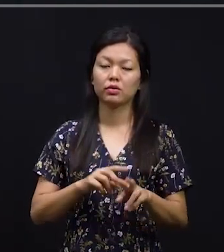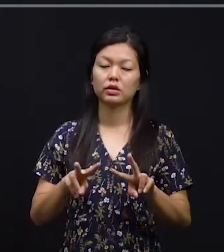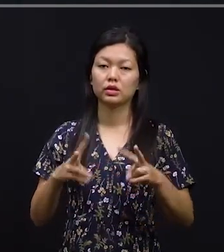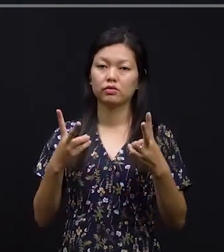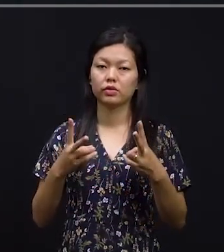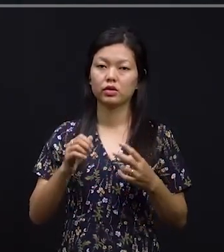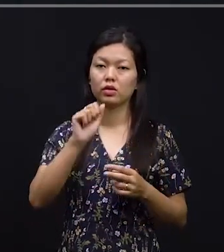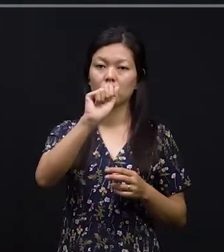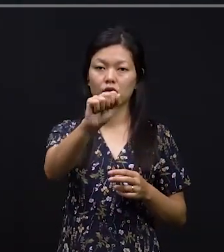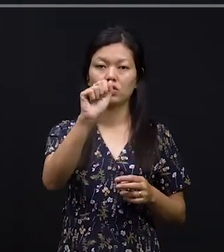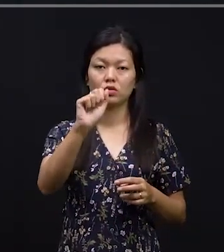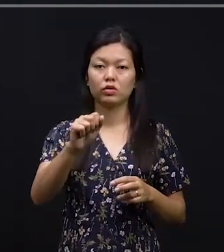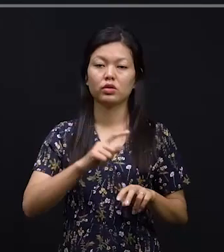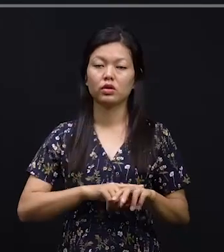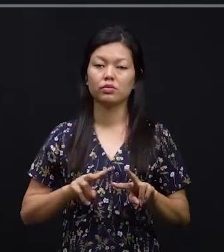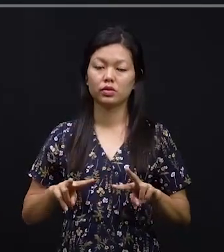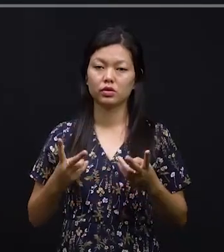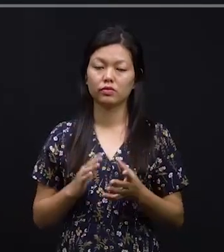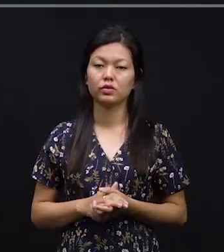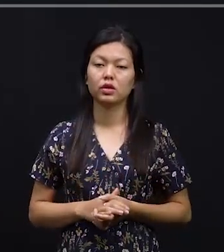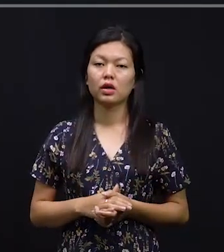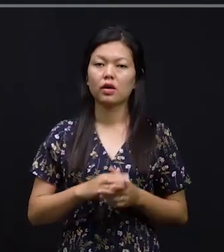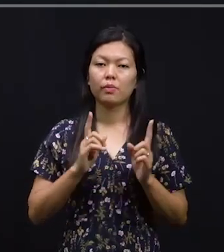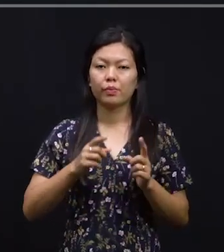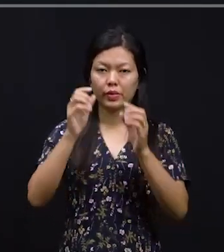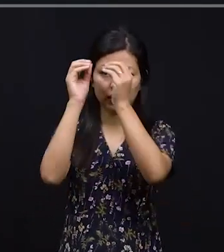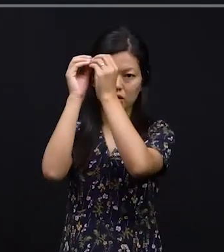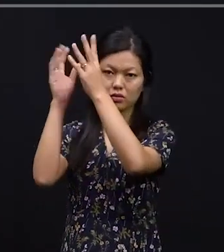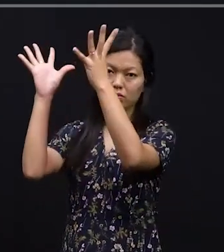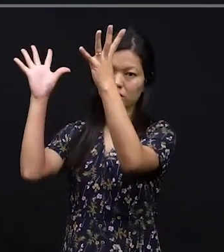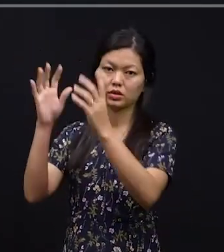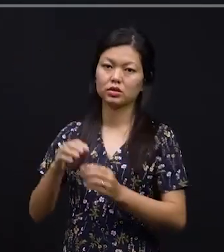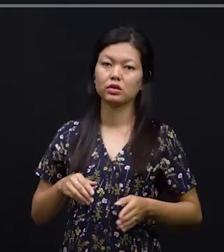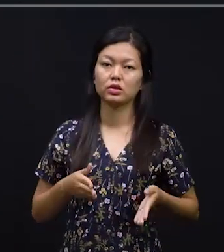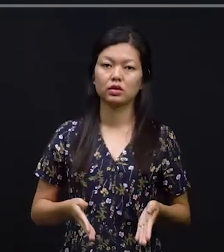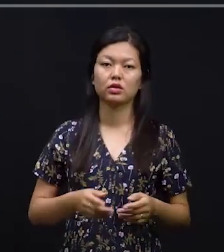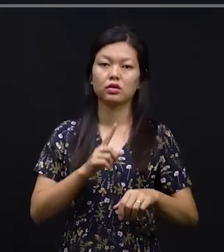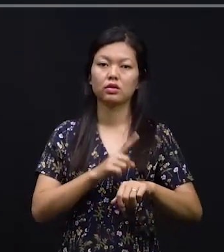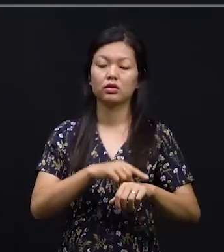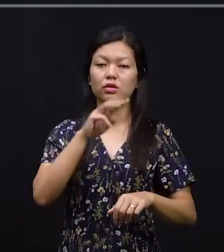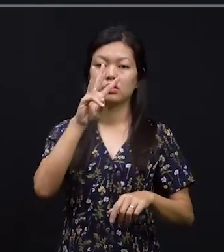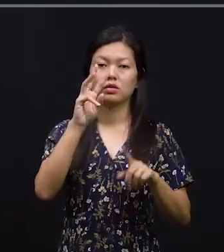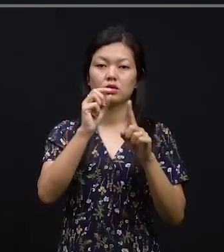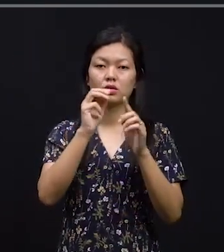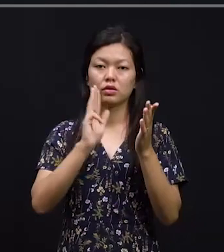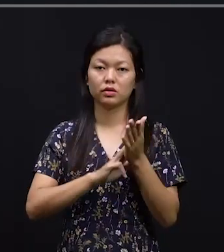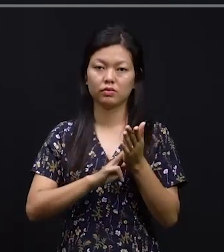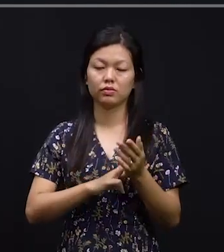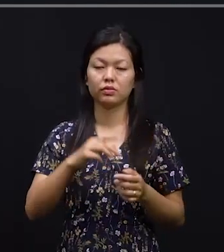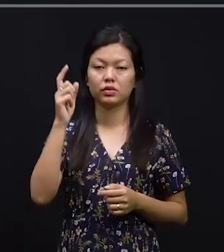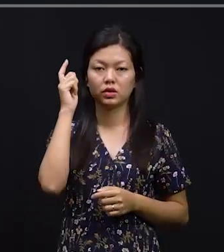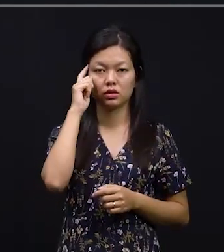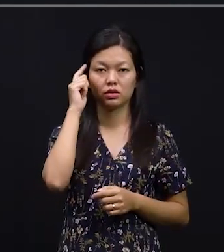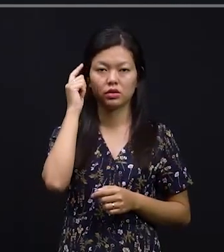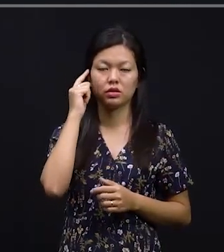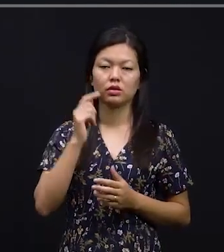I want you to take yourself back to 3 p.m. and then consider the weather at that moment. And as we all